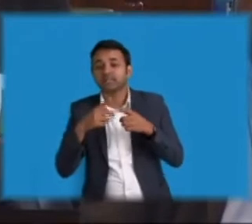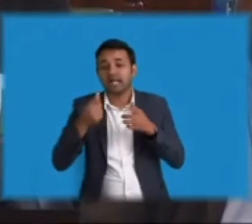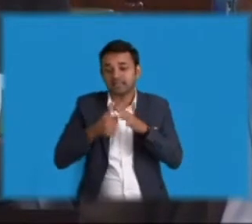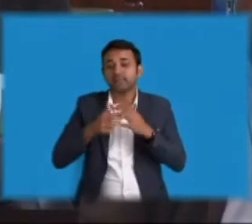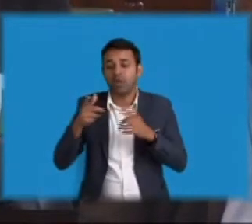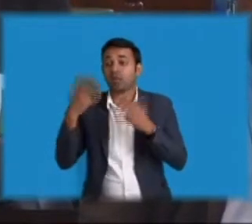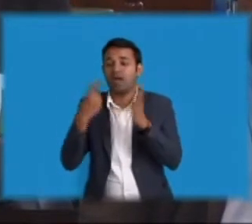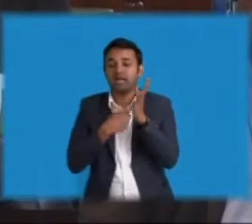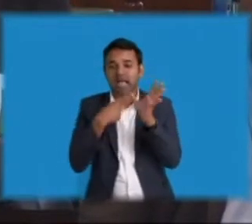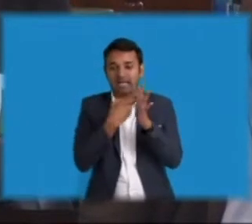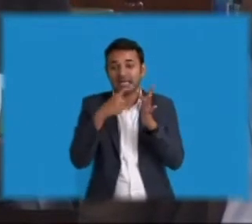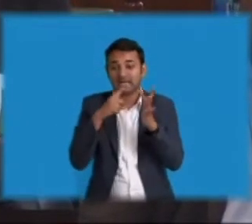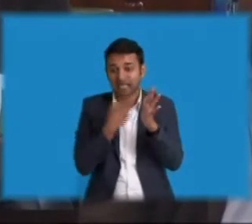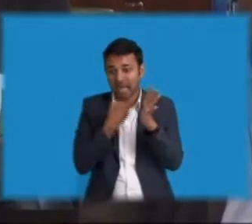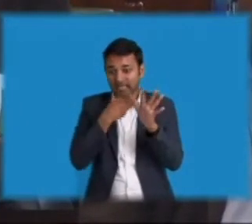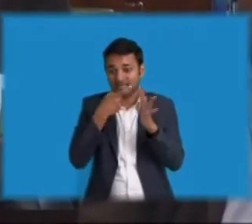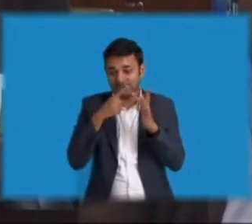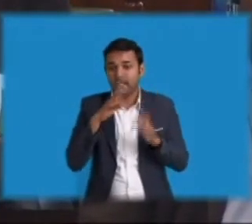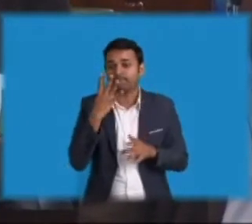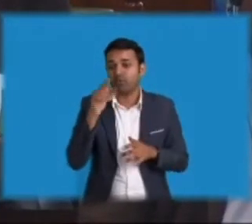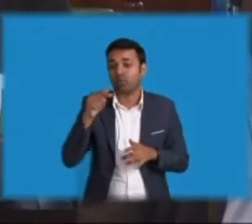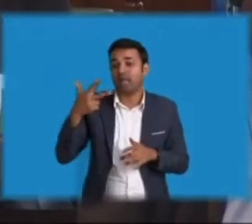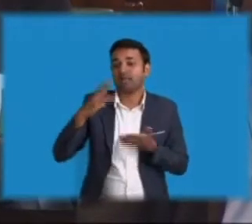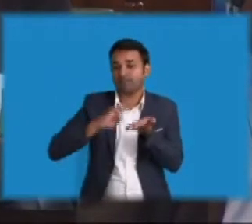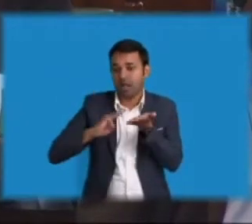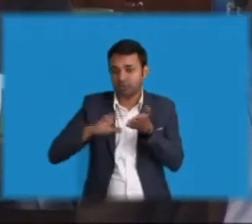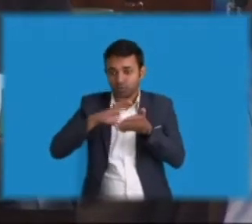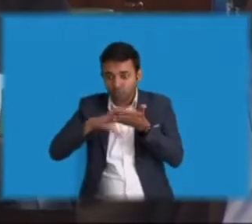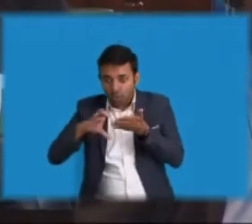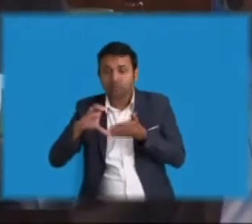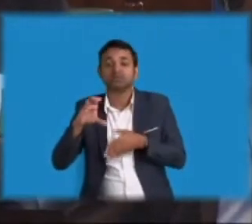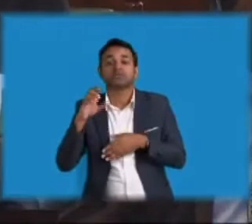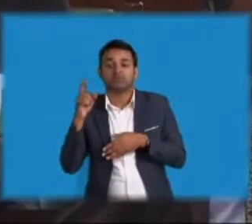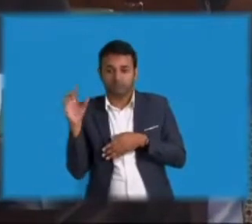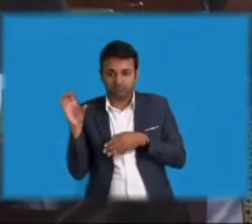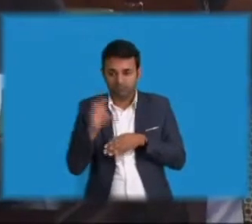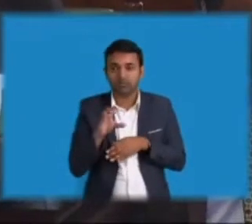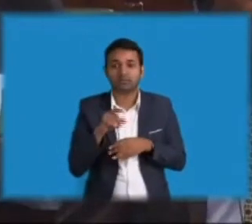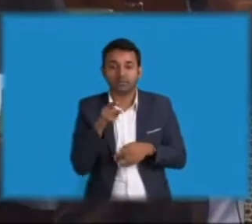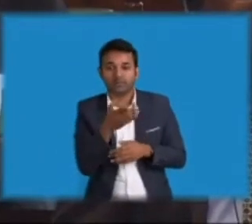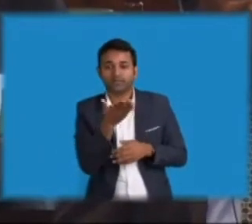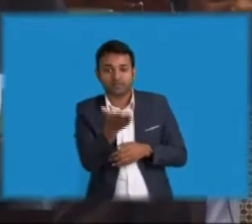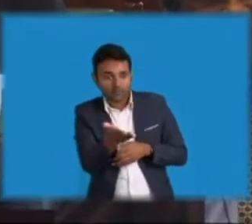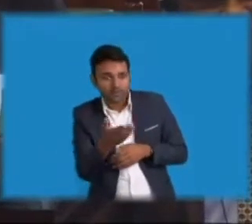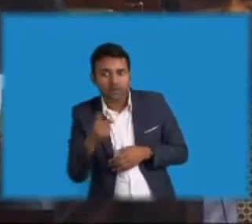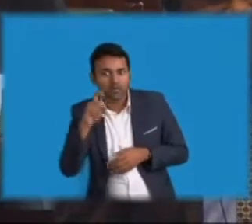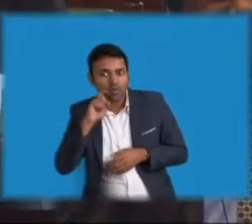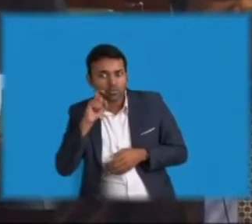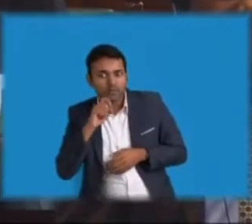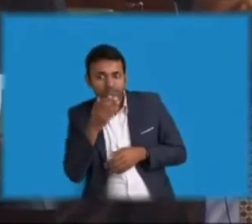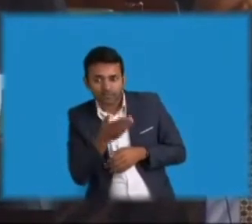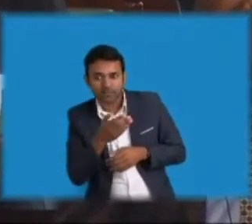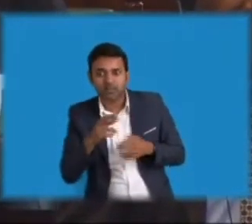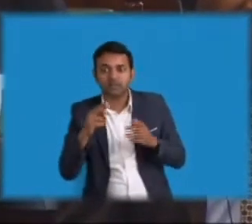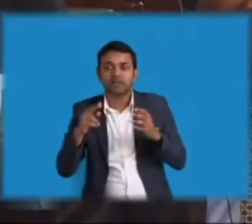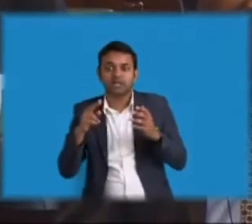$5.8 million. I hope Honorable Nico is drinking water. Because in the last sitting, he questioned me whether it